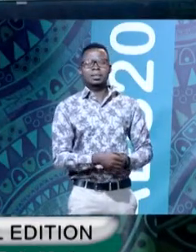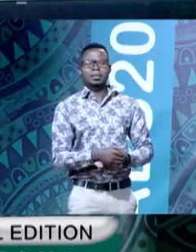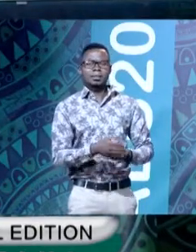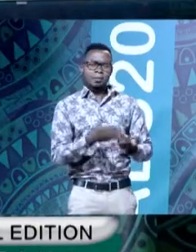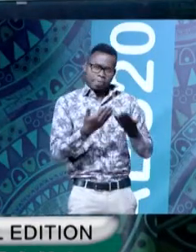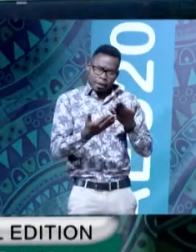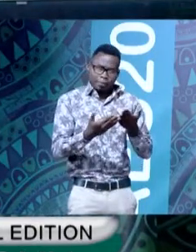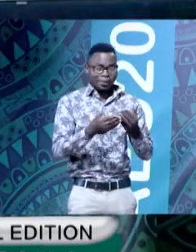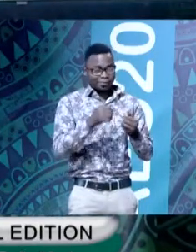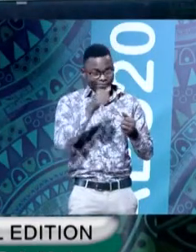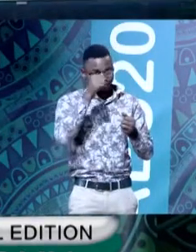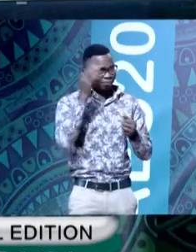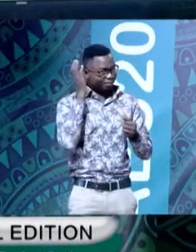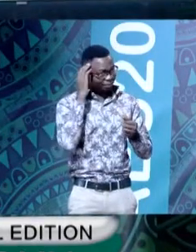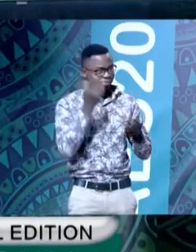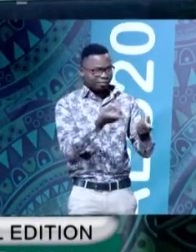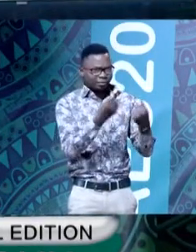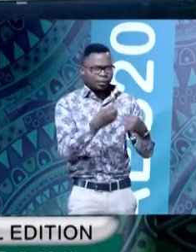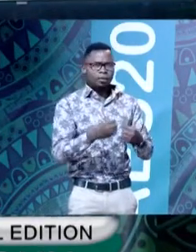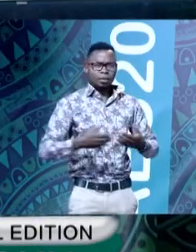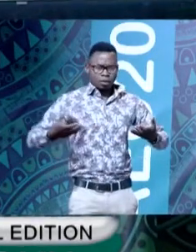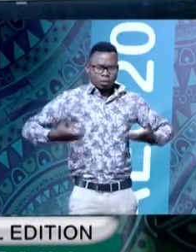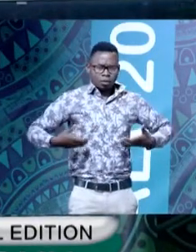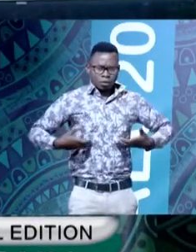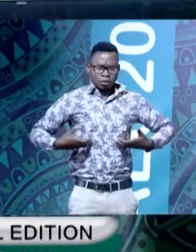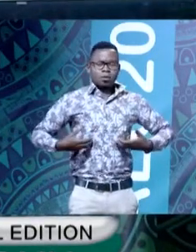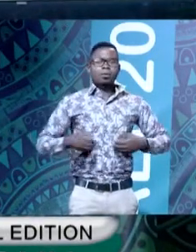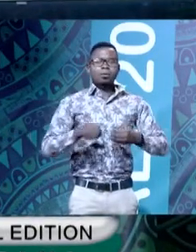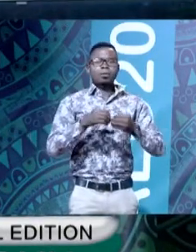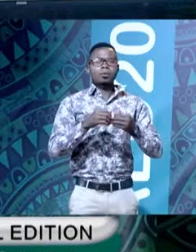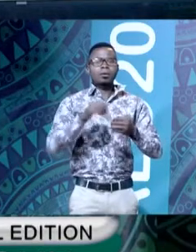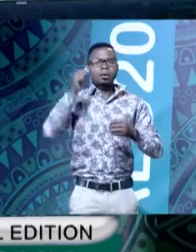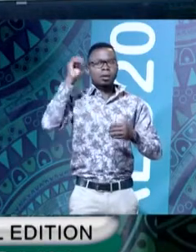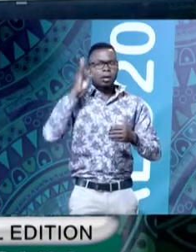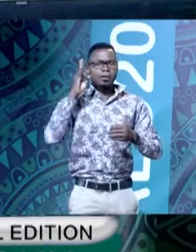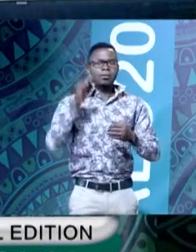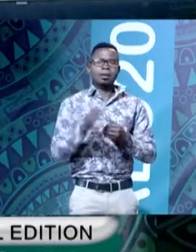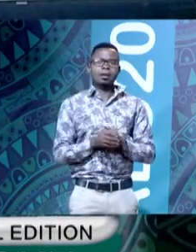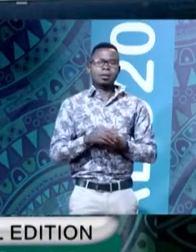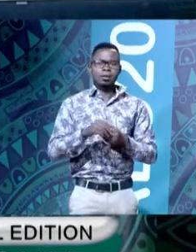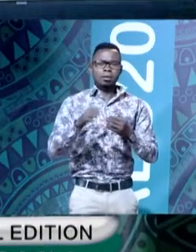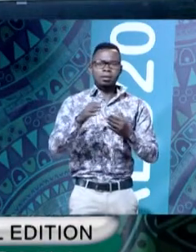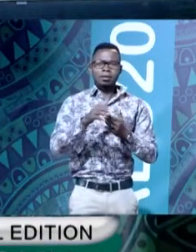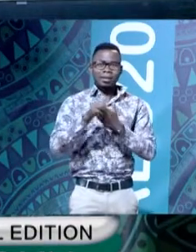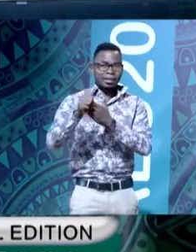If the youthful population in Africa is being harnessed well.